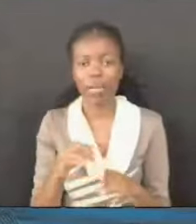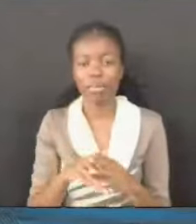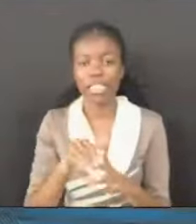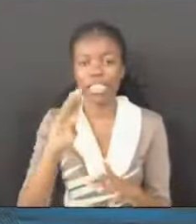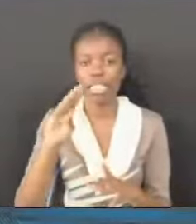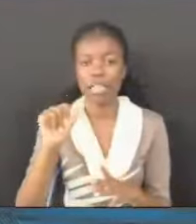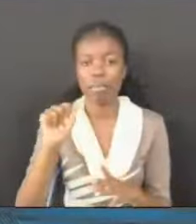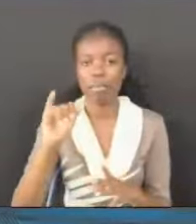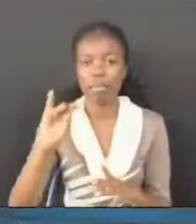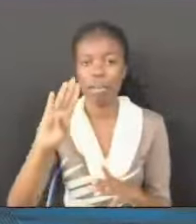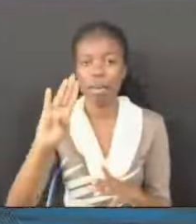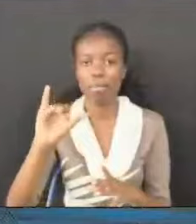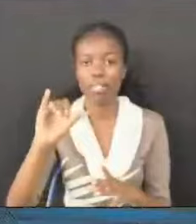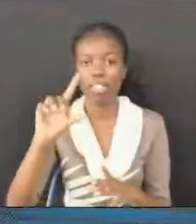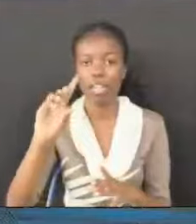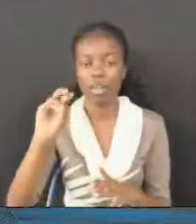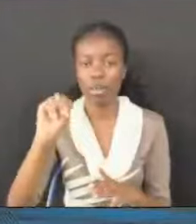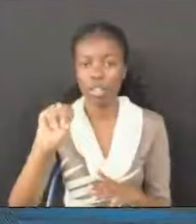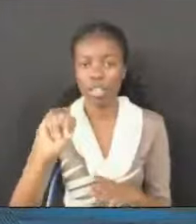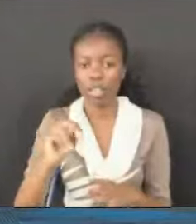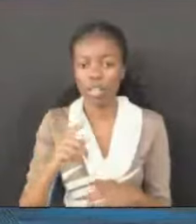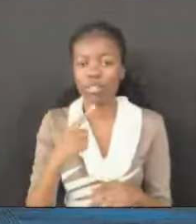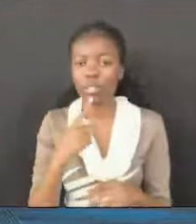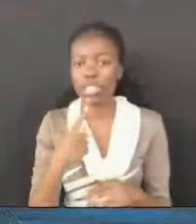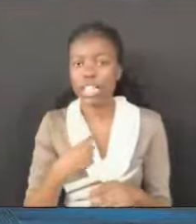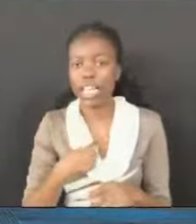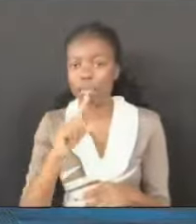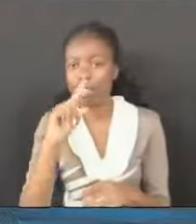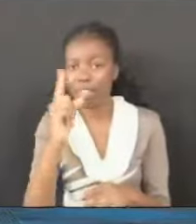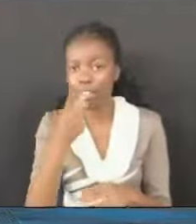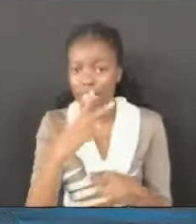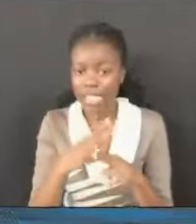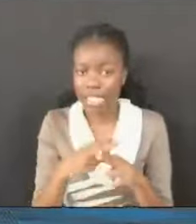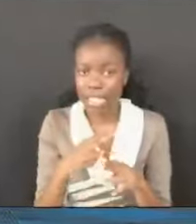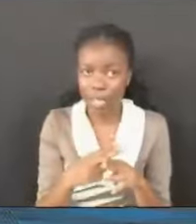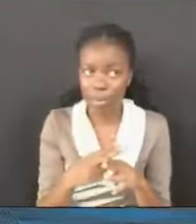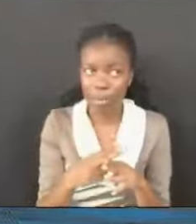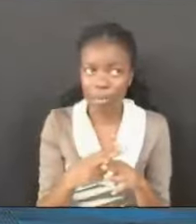you tell me. The first name, for example, Atieno,